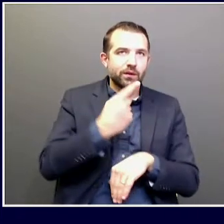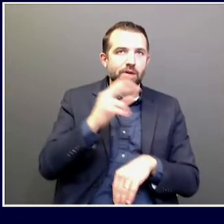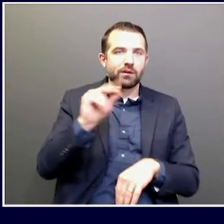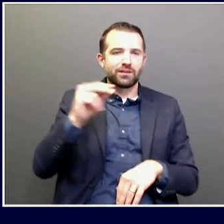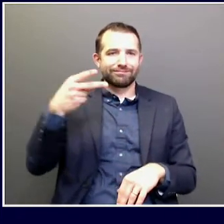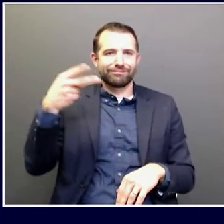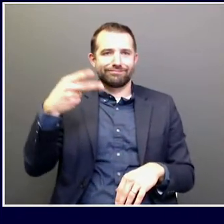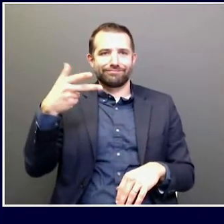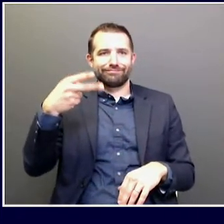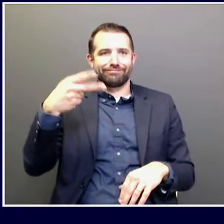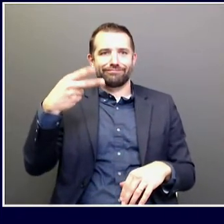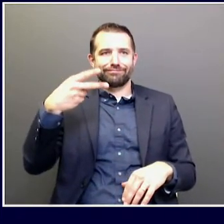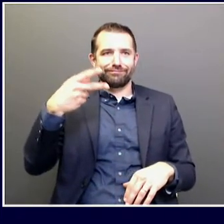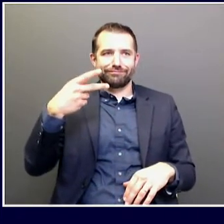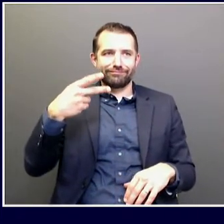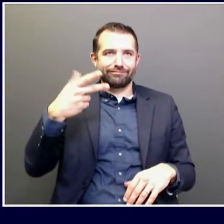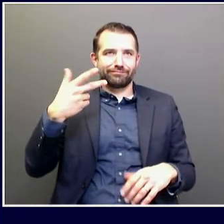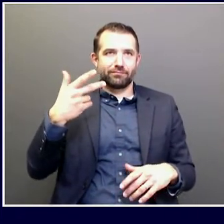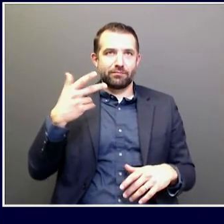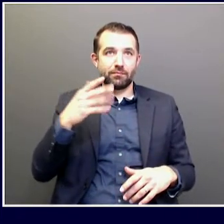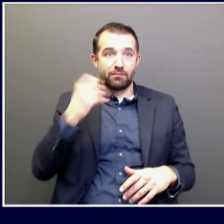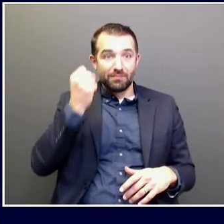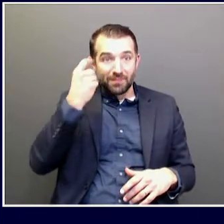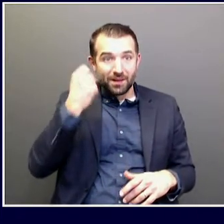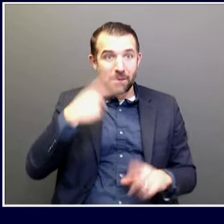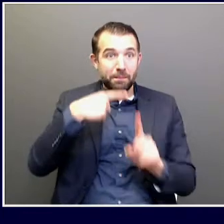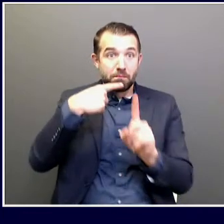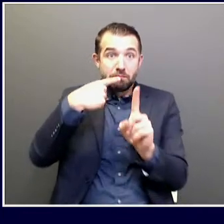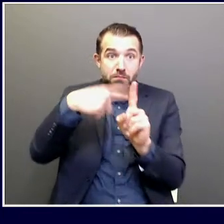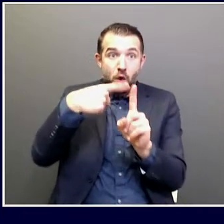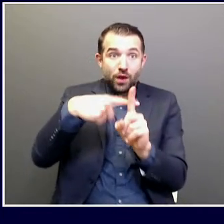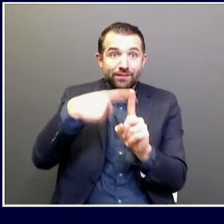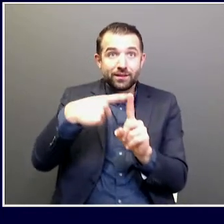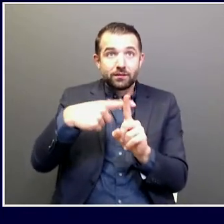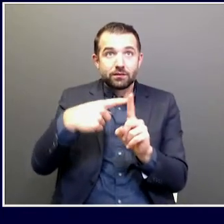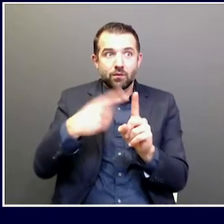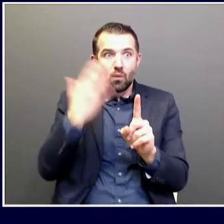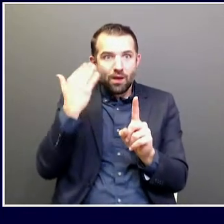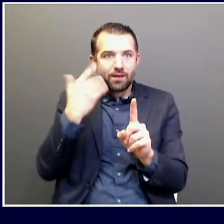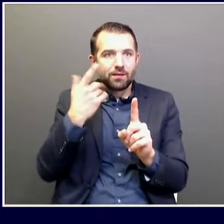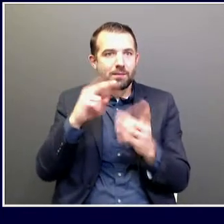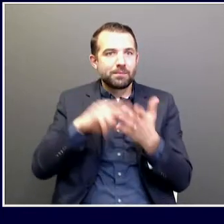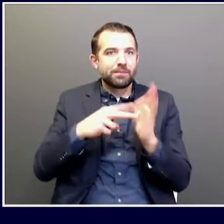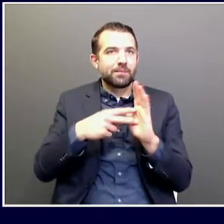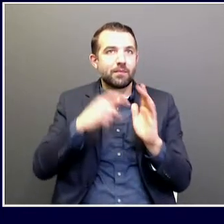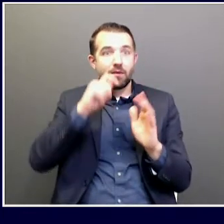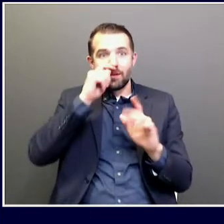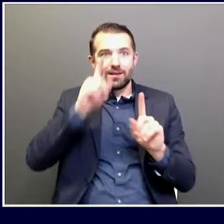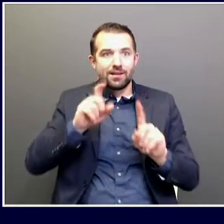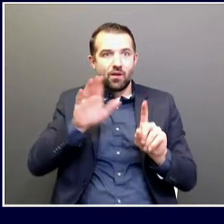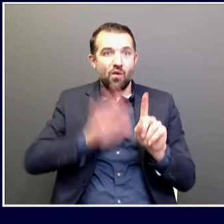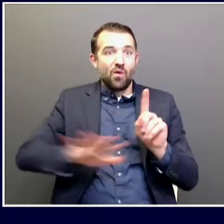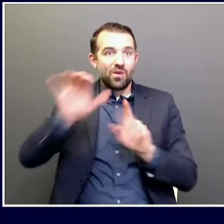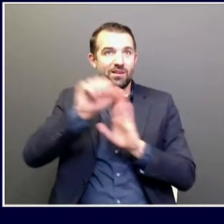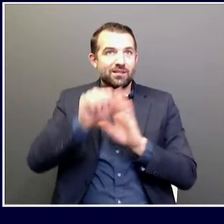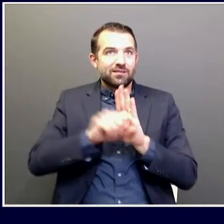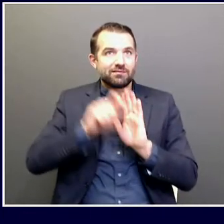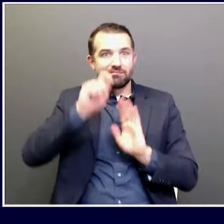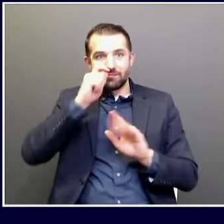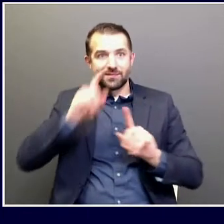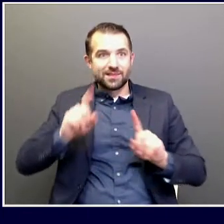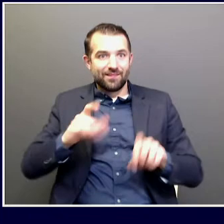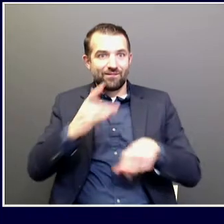volume. And that's a good sign. It means that testing is being done across the state, and that increases our visibility